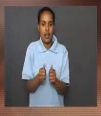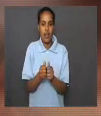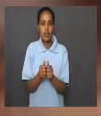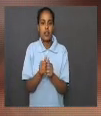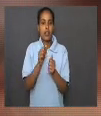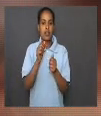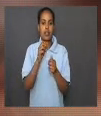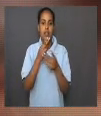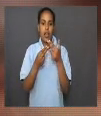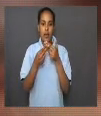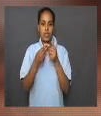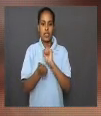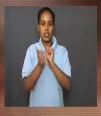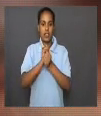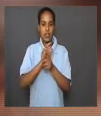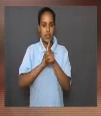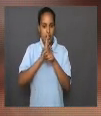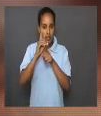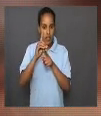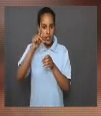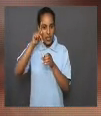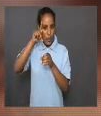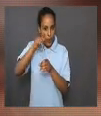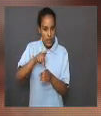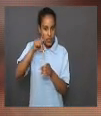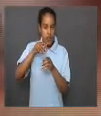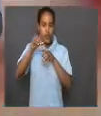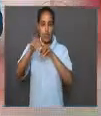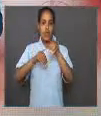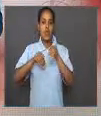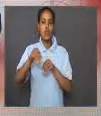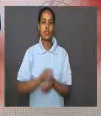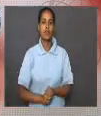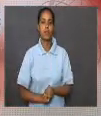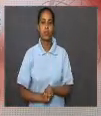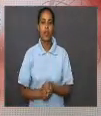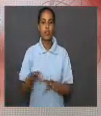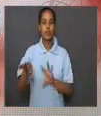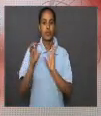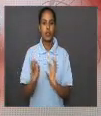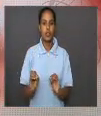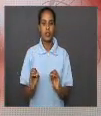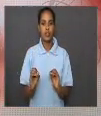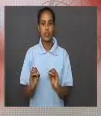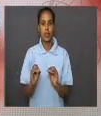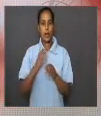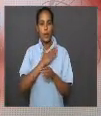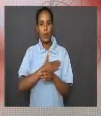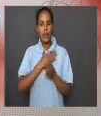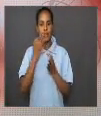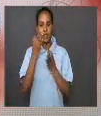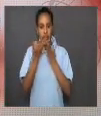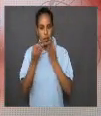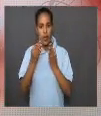the change in distance that the piston moves. Students, please